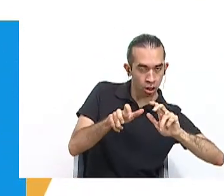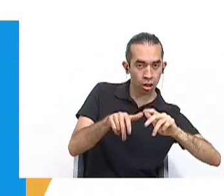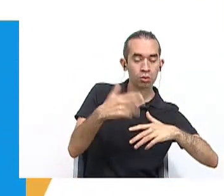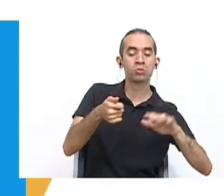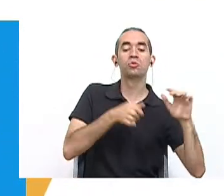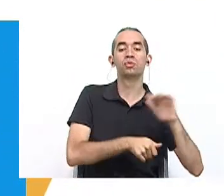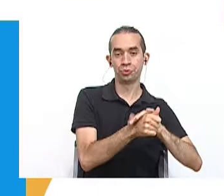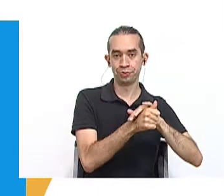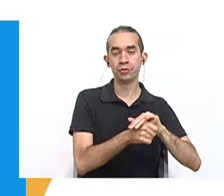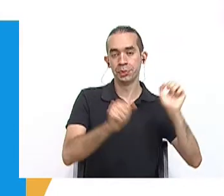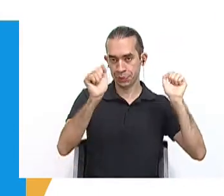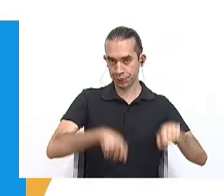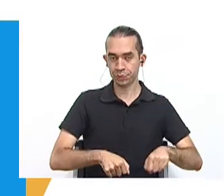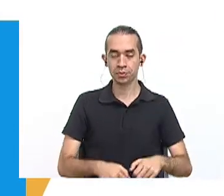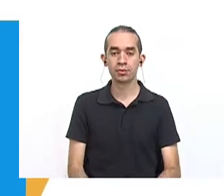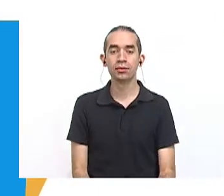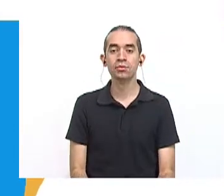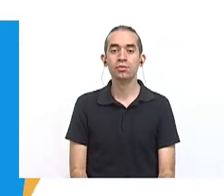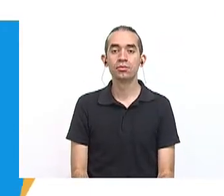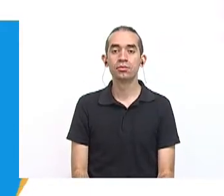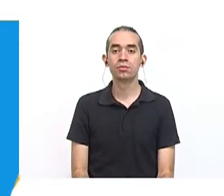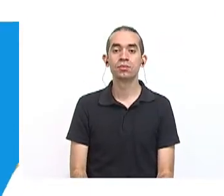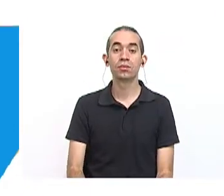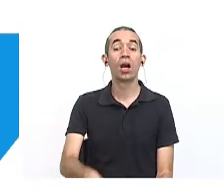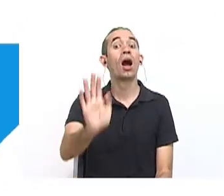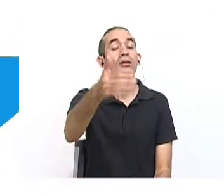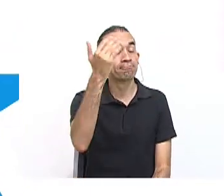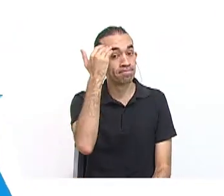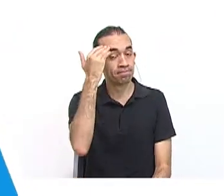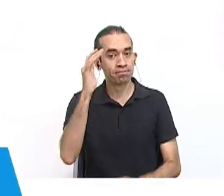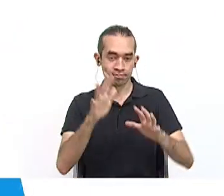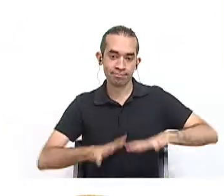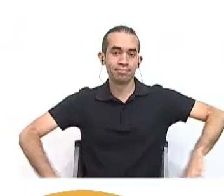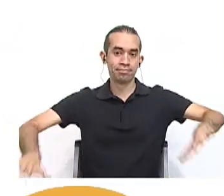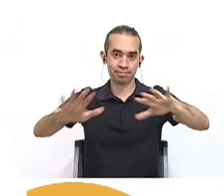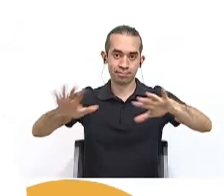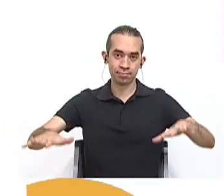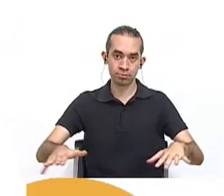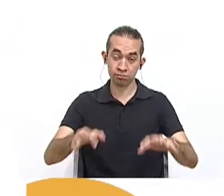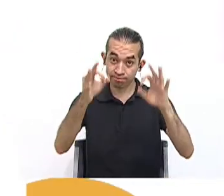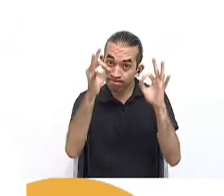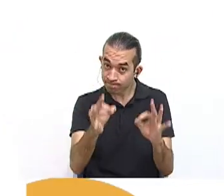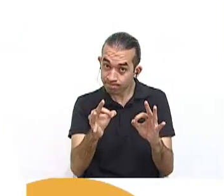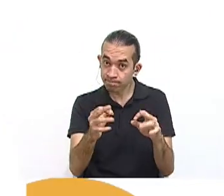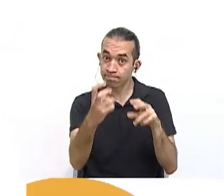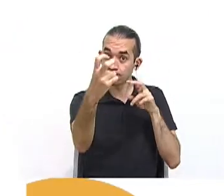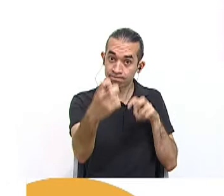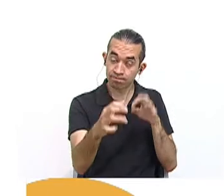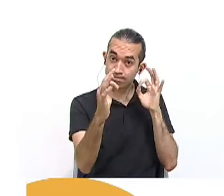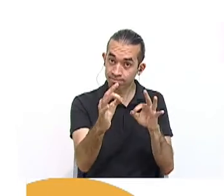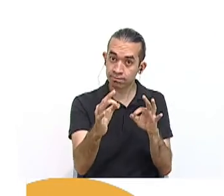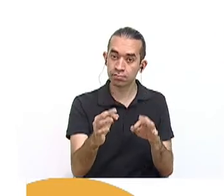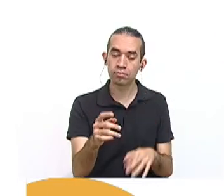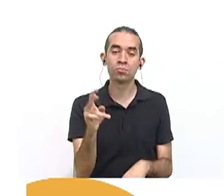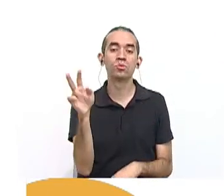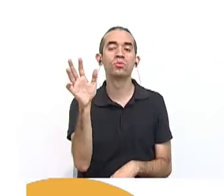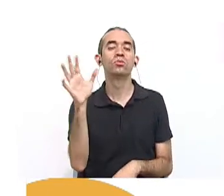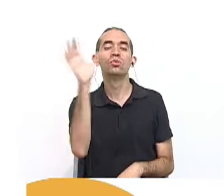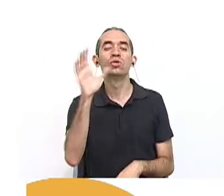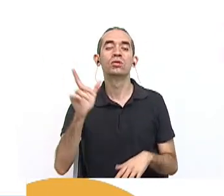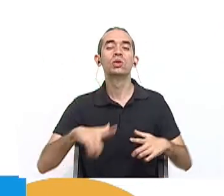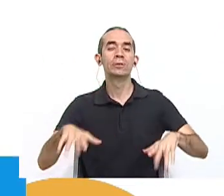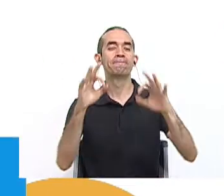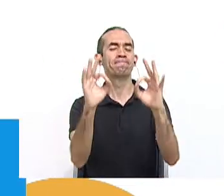later, right? Now, the place where we are you sure you're in the right place? Look for the right spot,